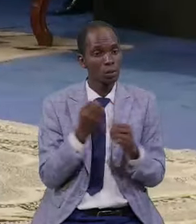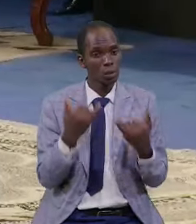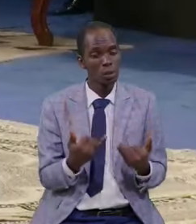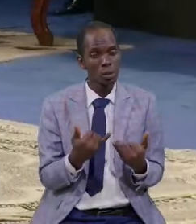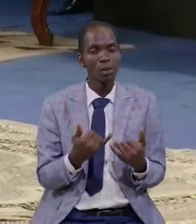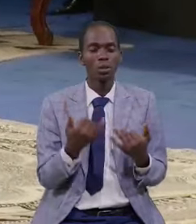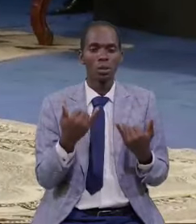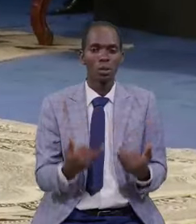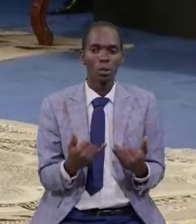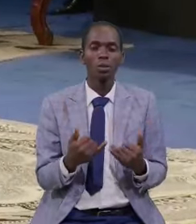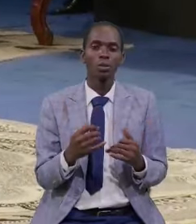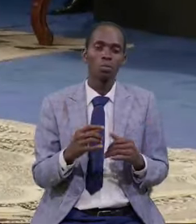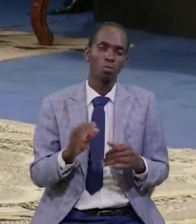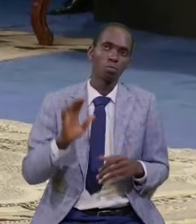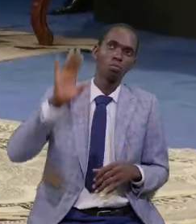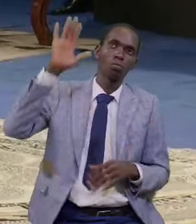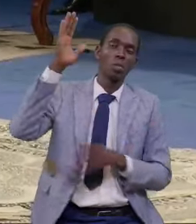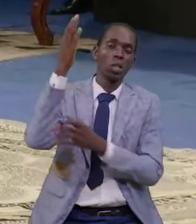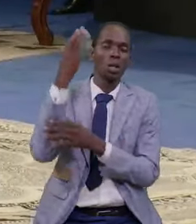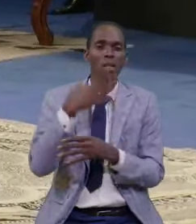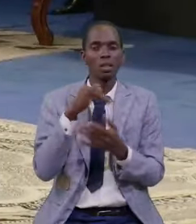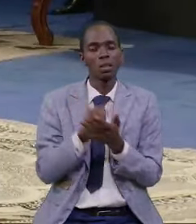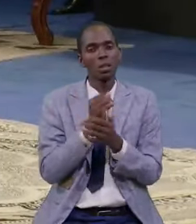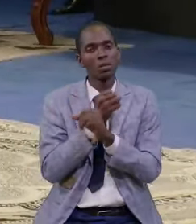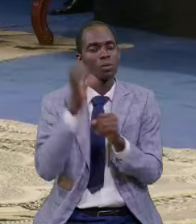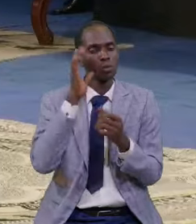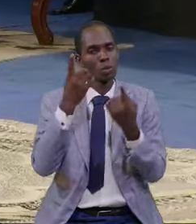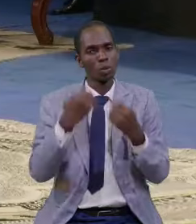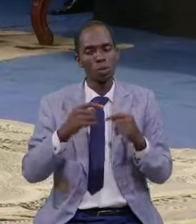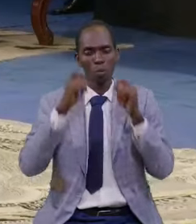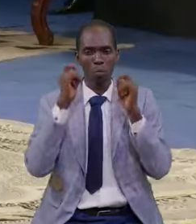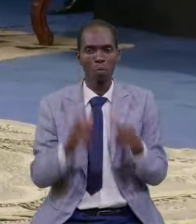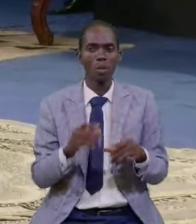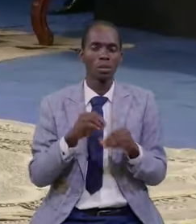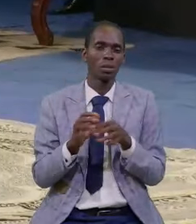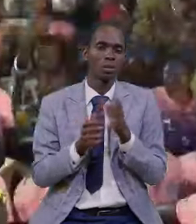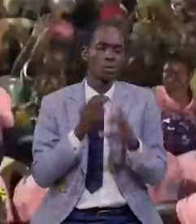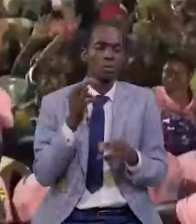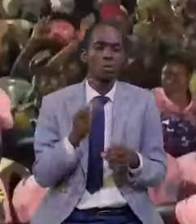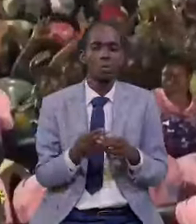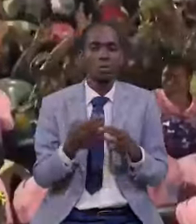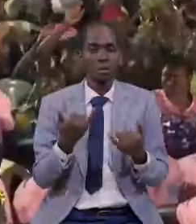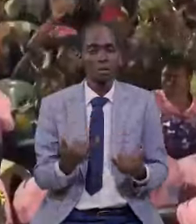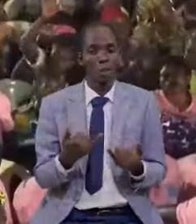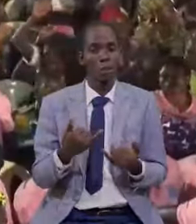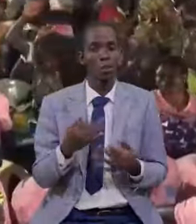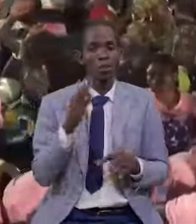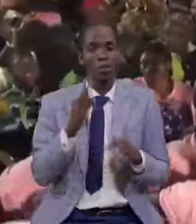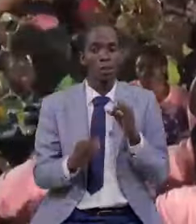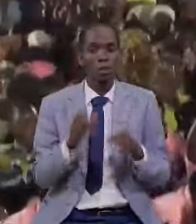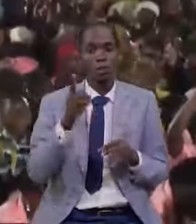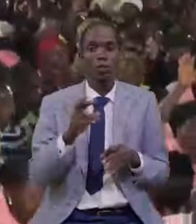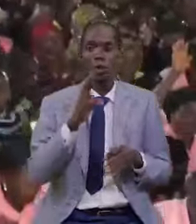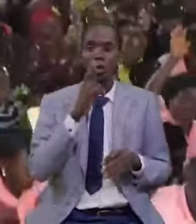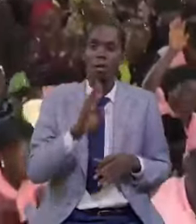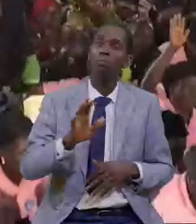there. That salvation will come immediately. Why don't you stand up, please? Stand up. If you are raising up your hand, I want